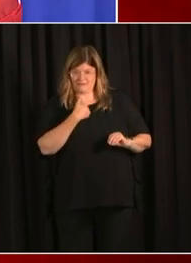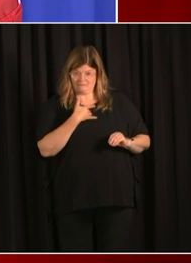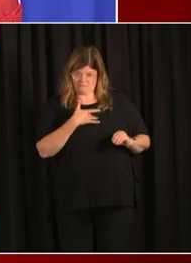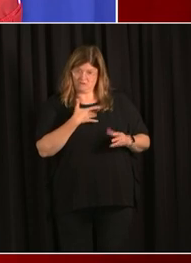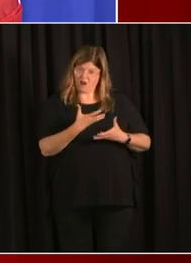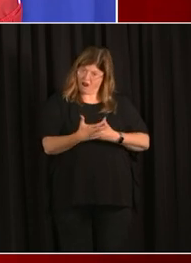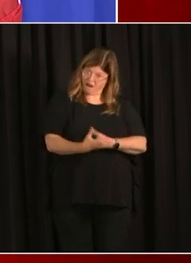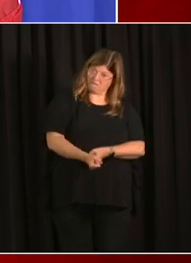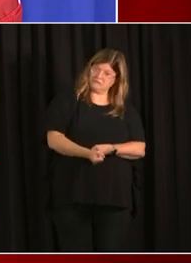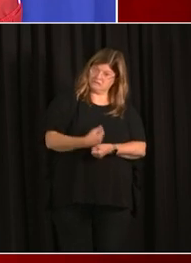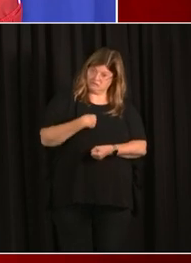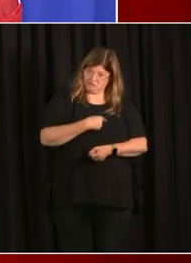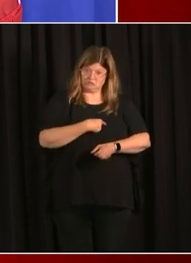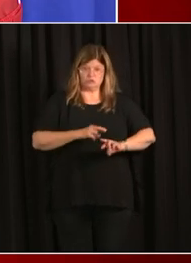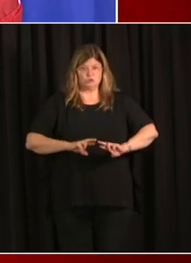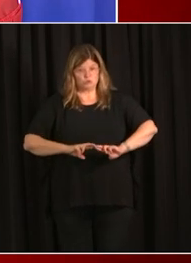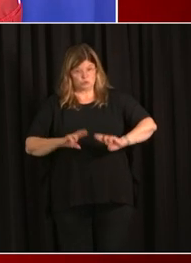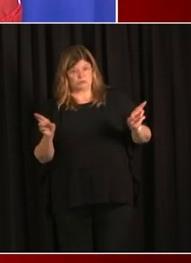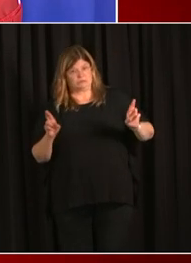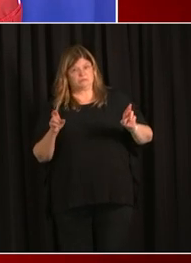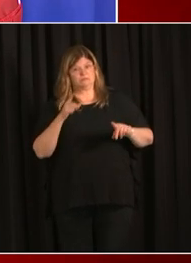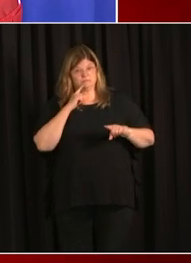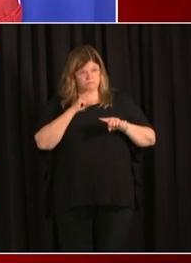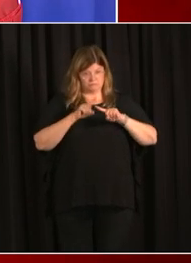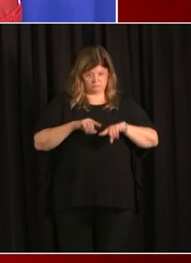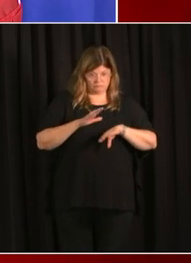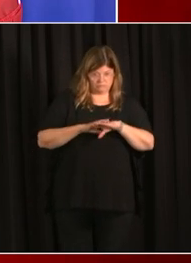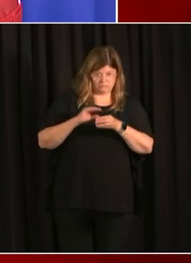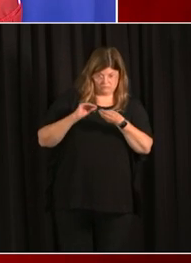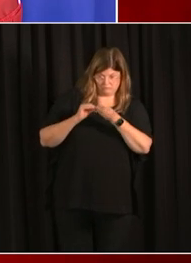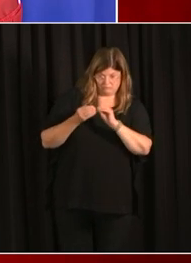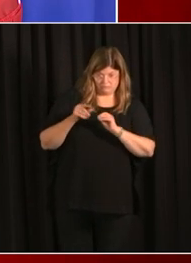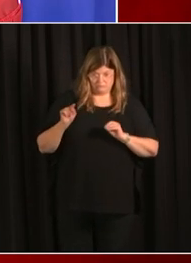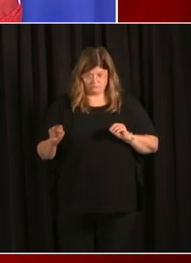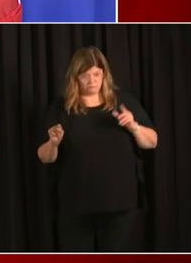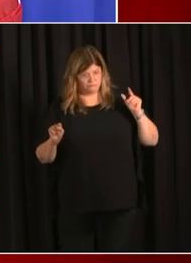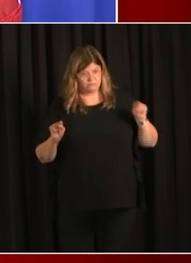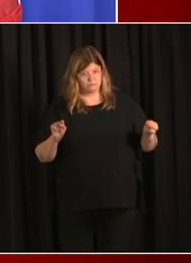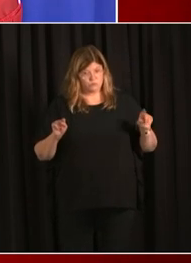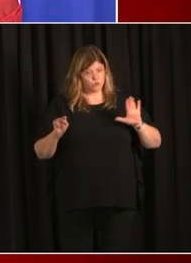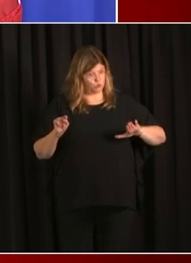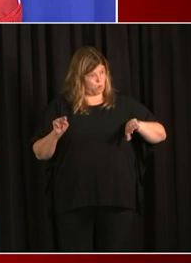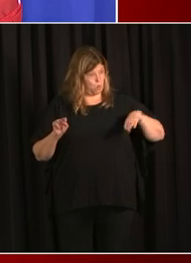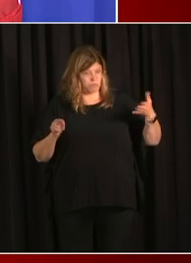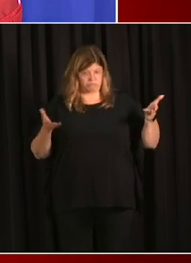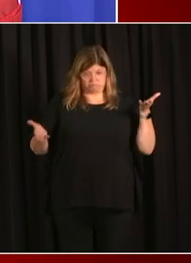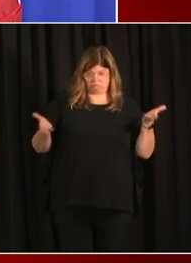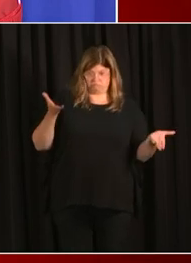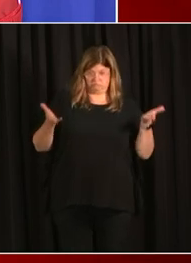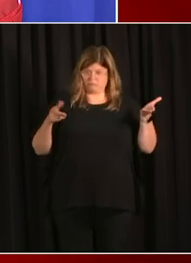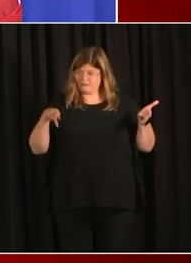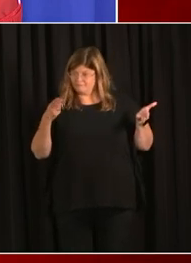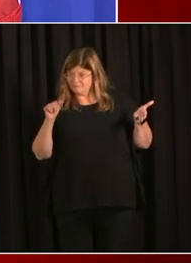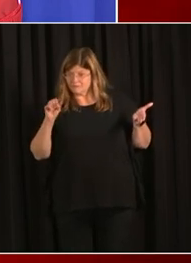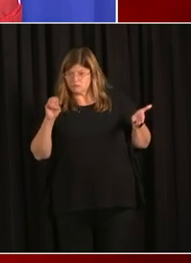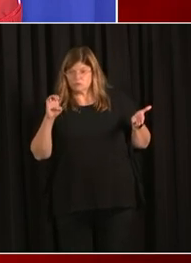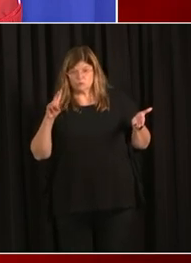are ready to do, based on the metrics, hybrid learning, and we have been since we've been in phase 2, metric-wise?